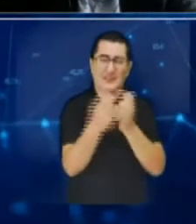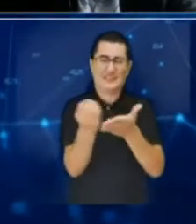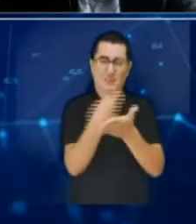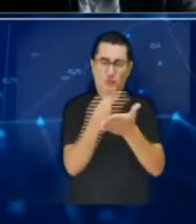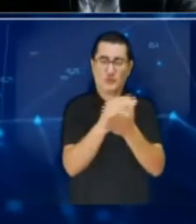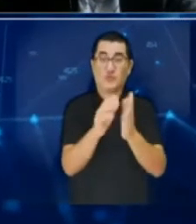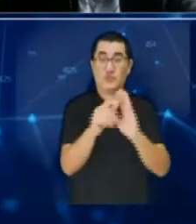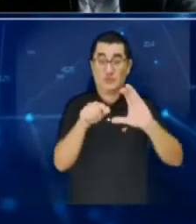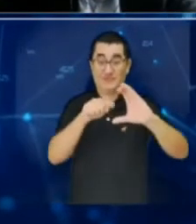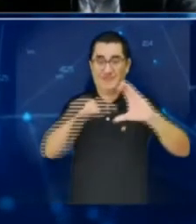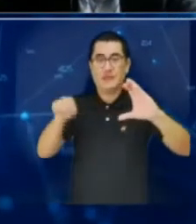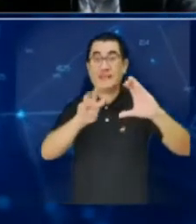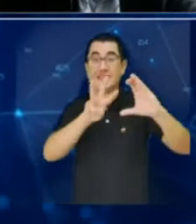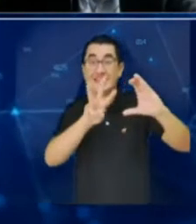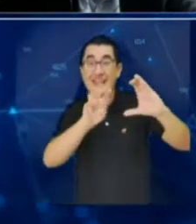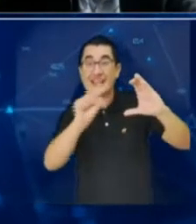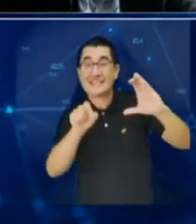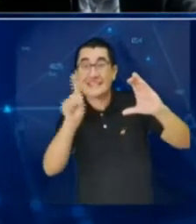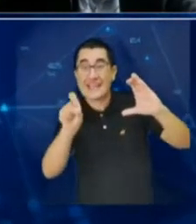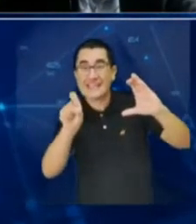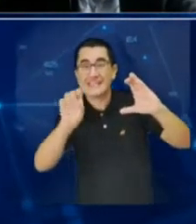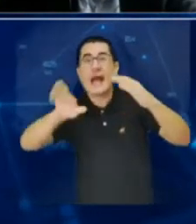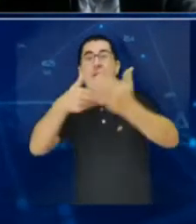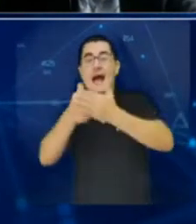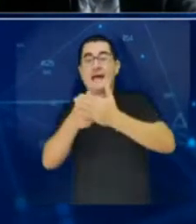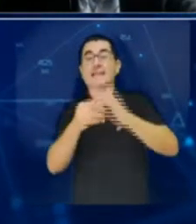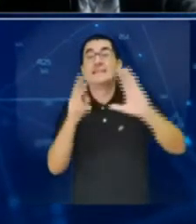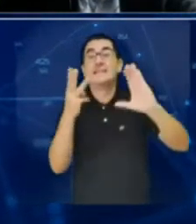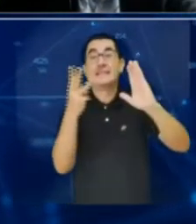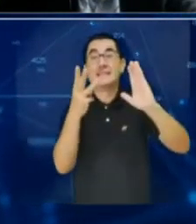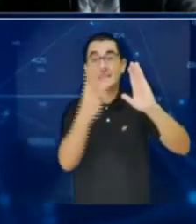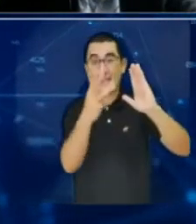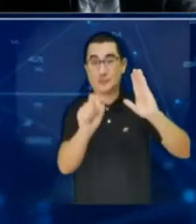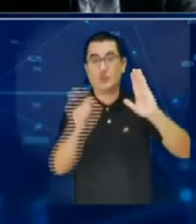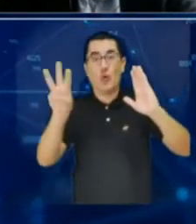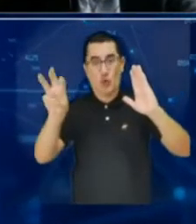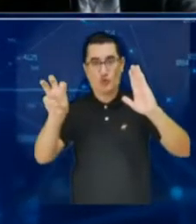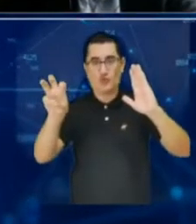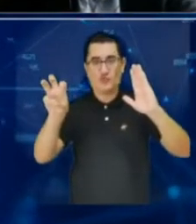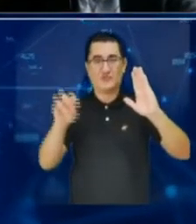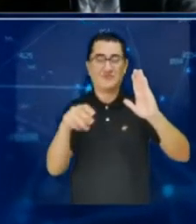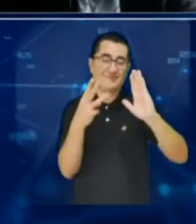thank you. The 3.6 to 3.8 megahertz.